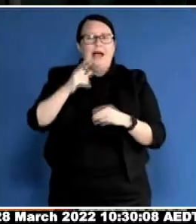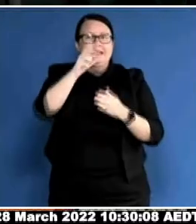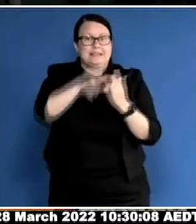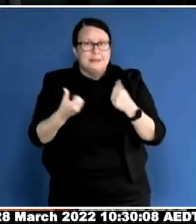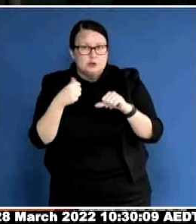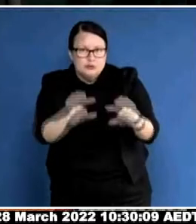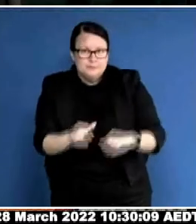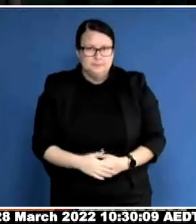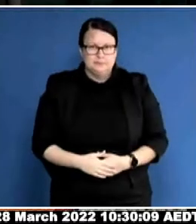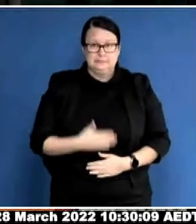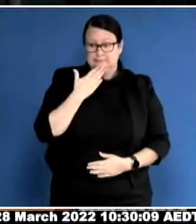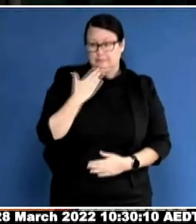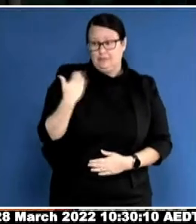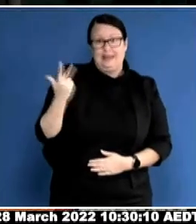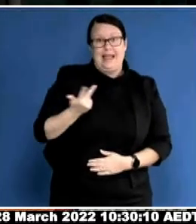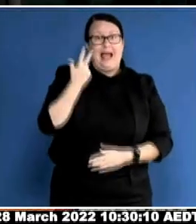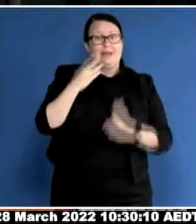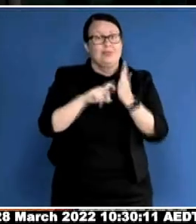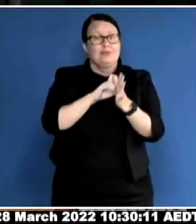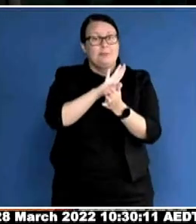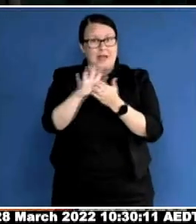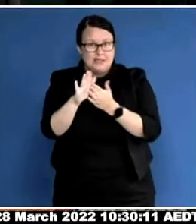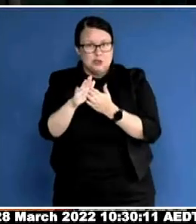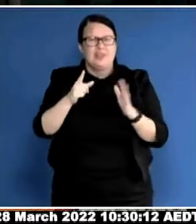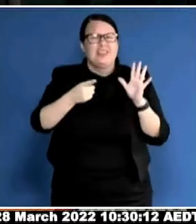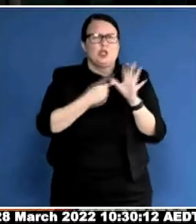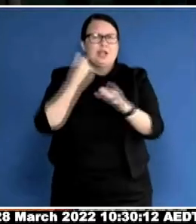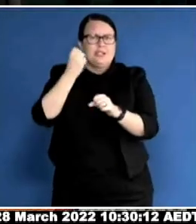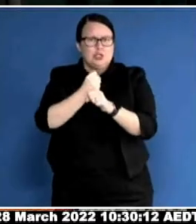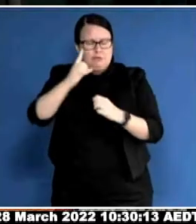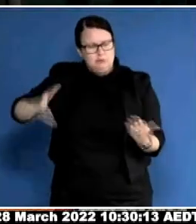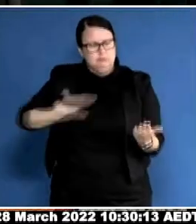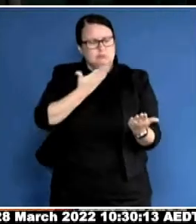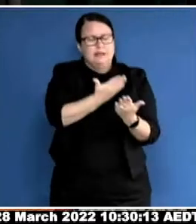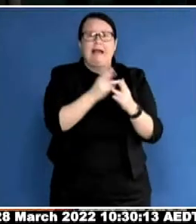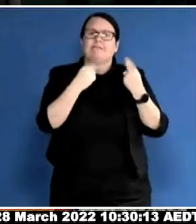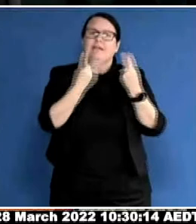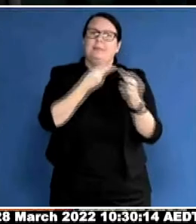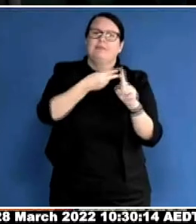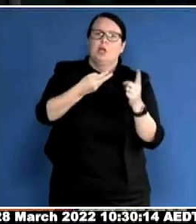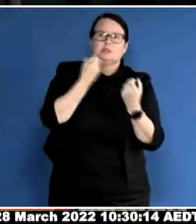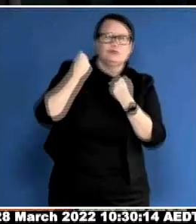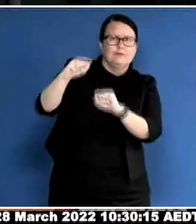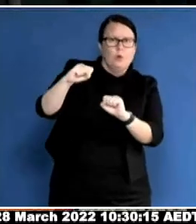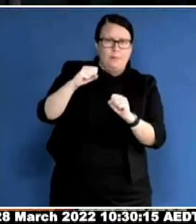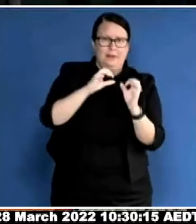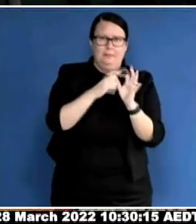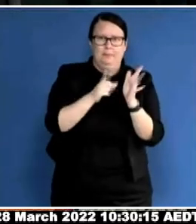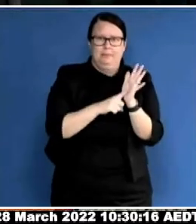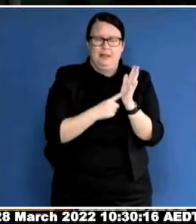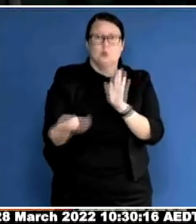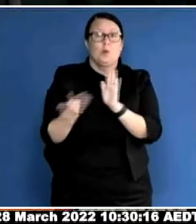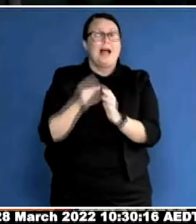the Tasmanian Attorney General tabled the Family Violence Reform Bill to introduce new criminal offences in relation